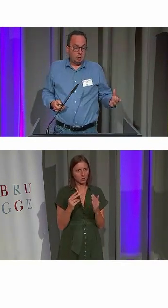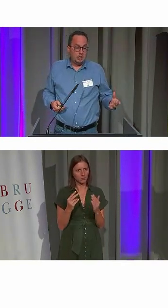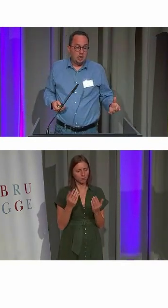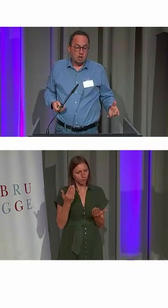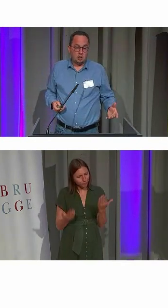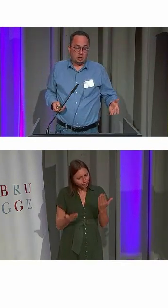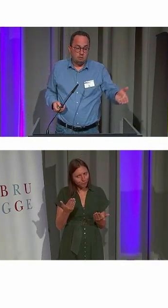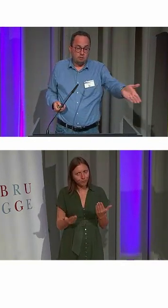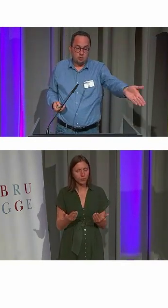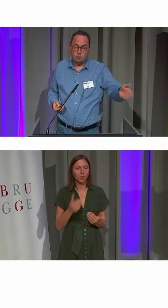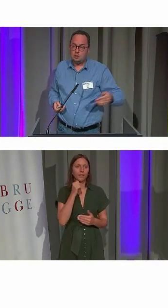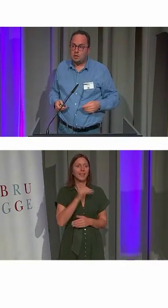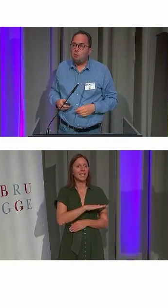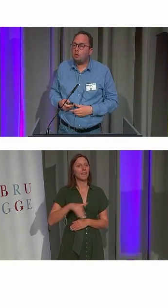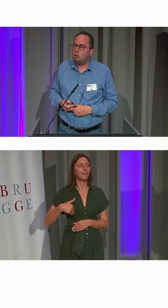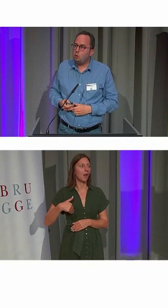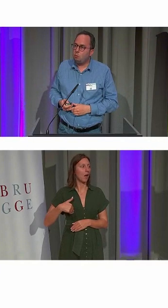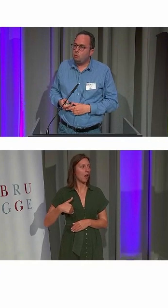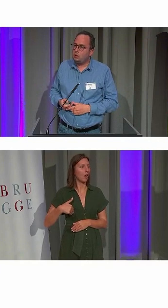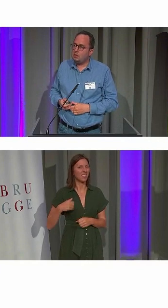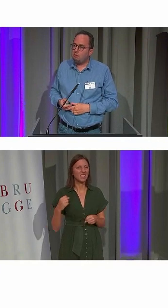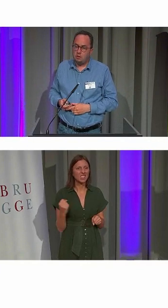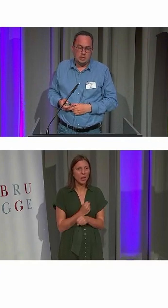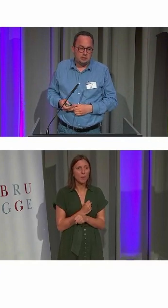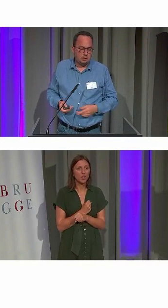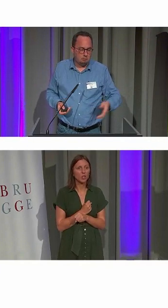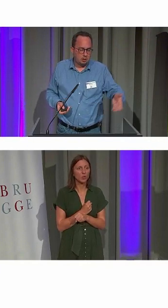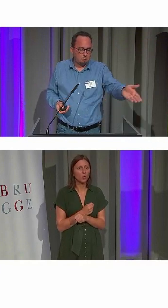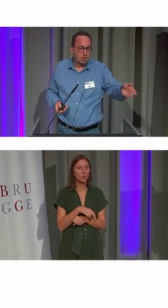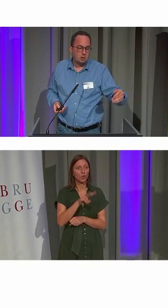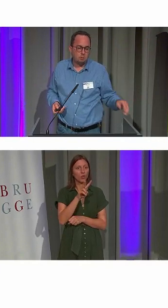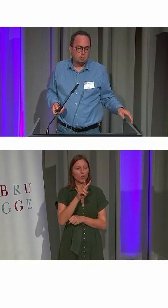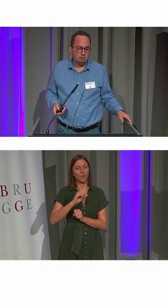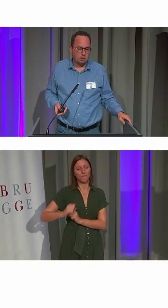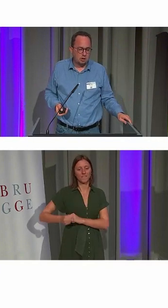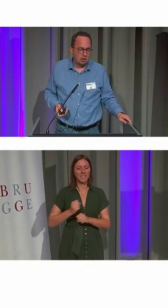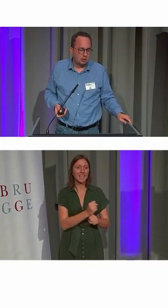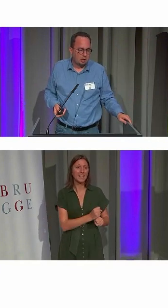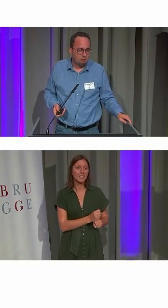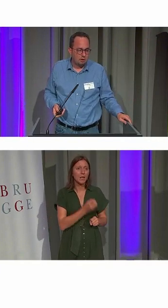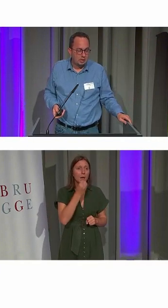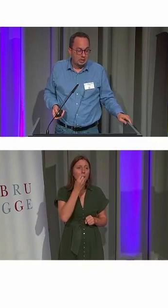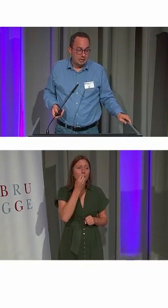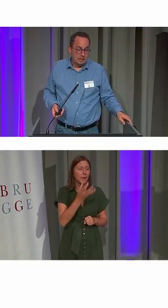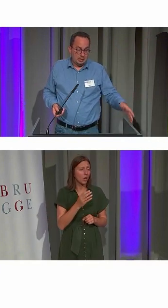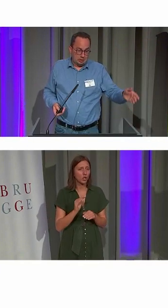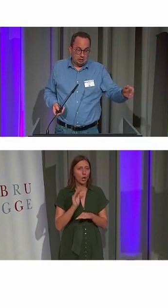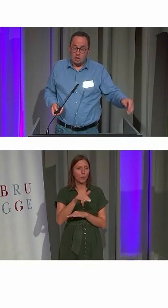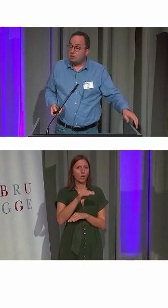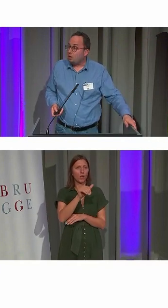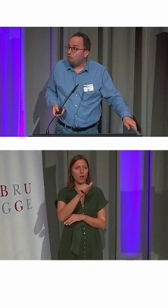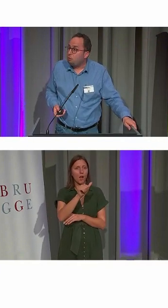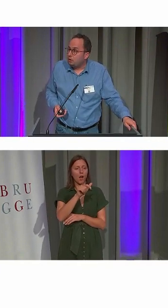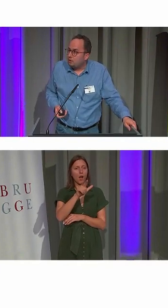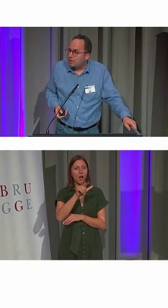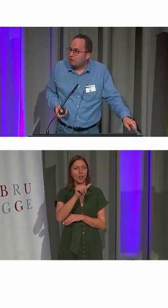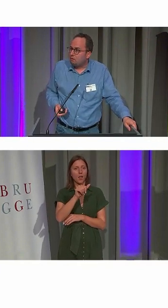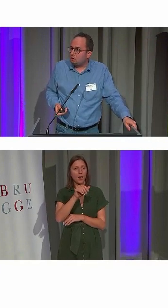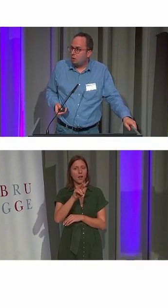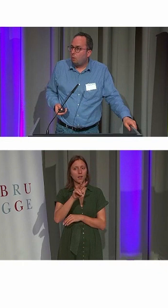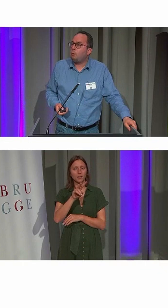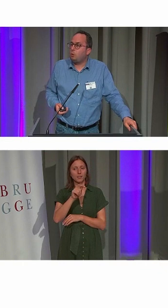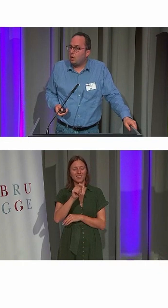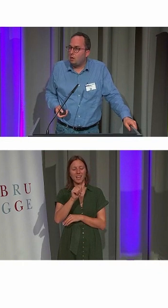can put accessible heritage on the radar and not talk later. For example, in Venice, this happened